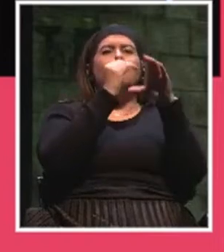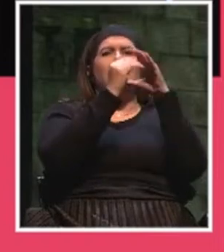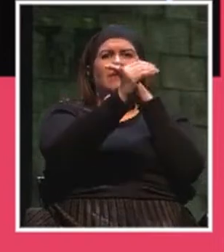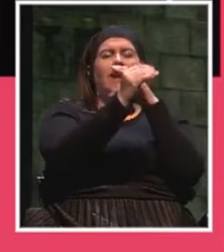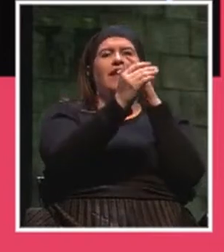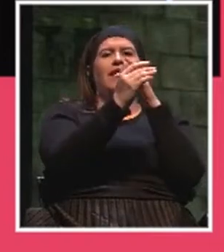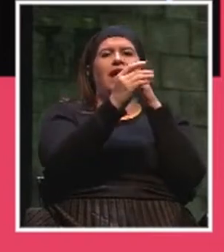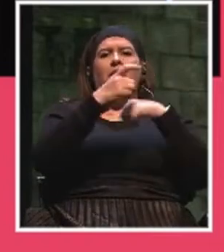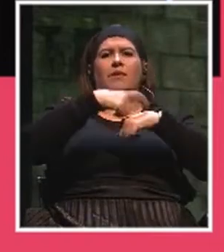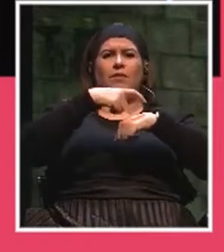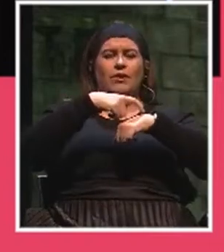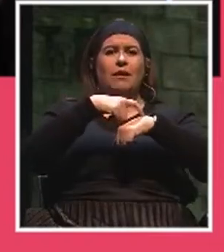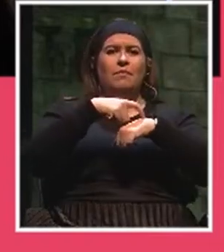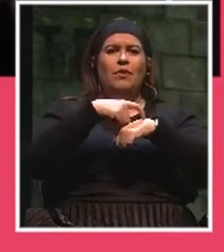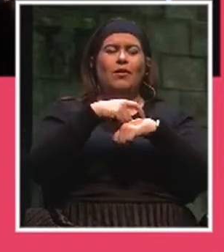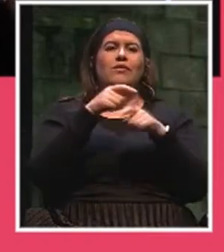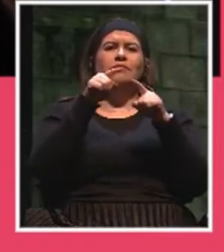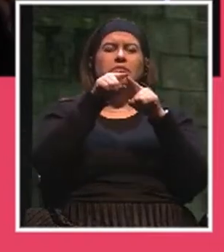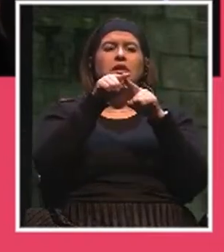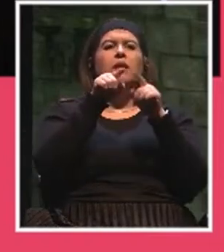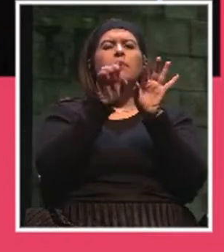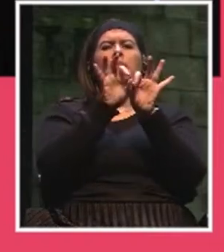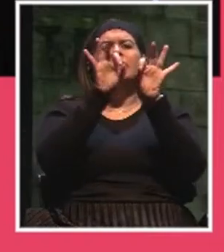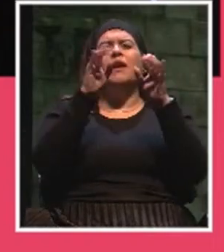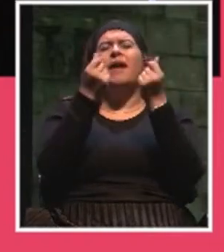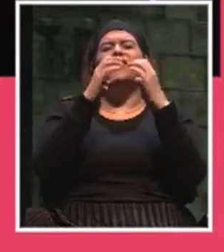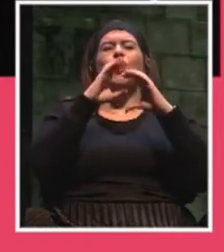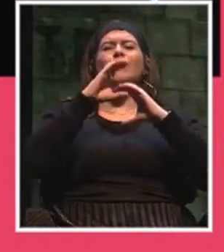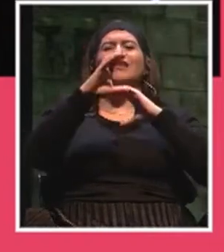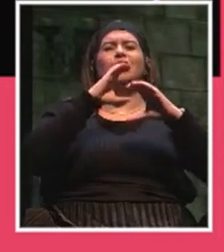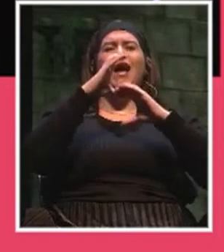chat rooms, and they had email, which was new. So I'm old.